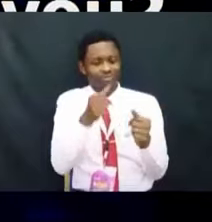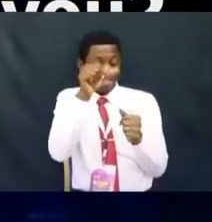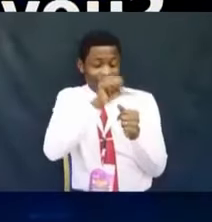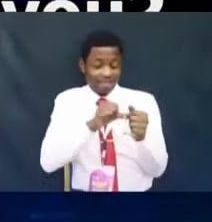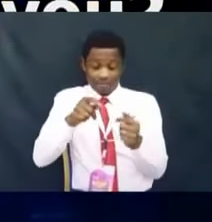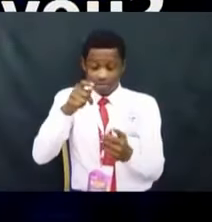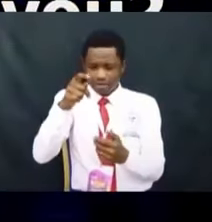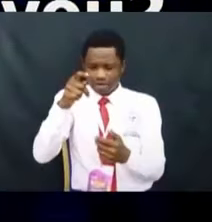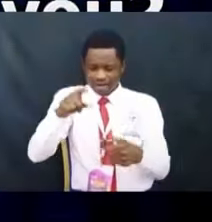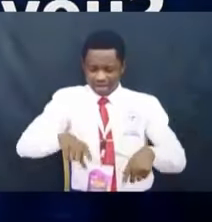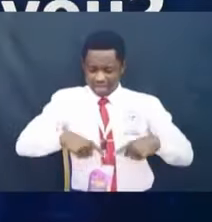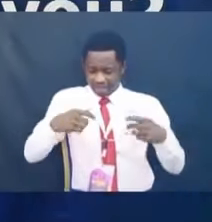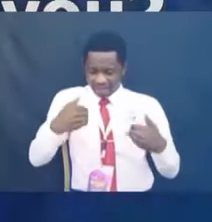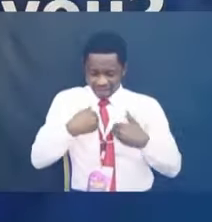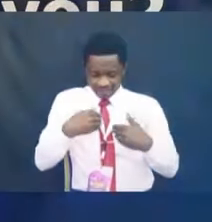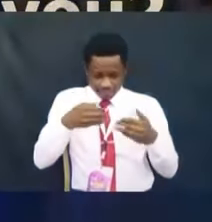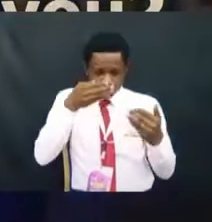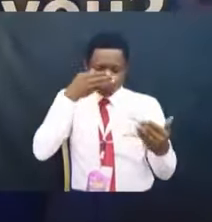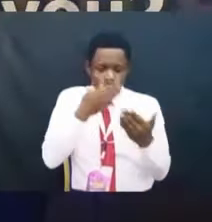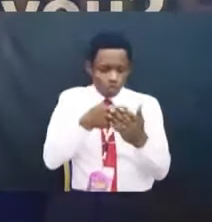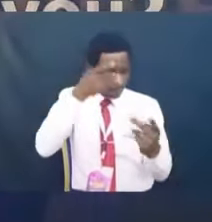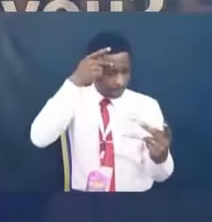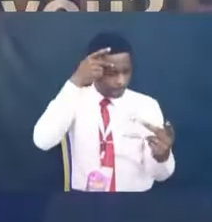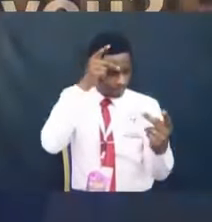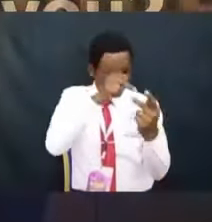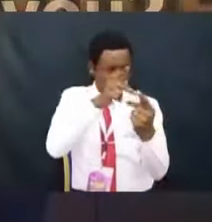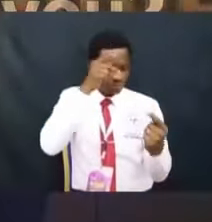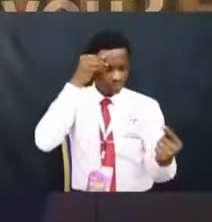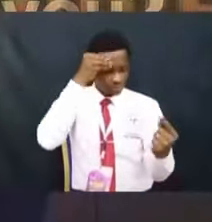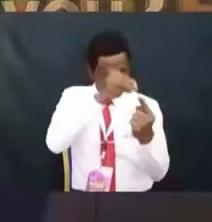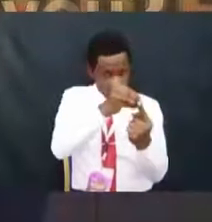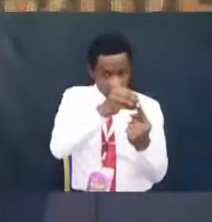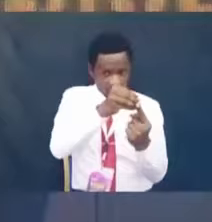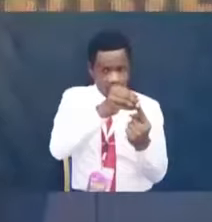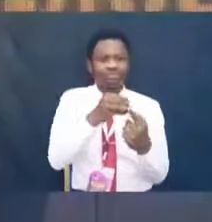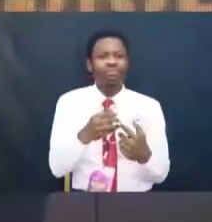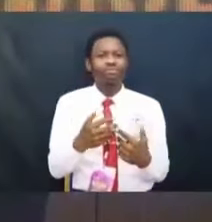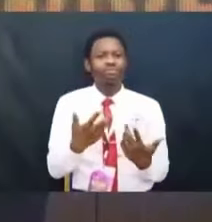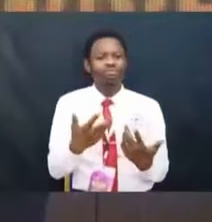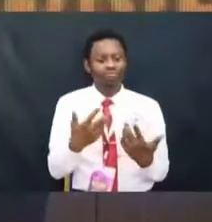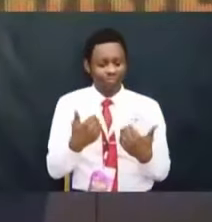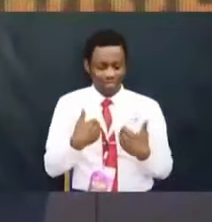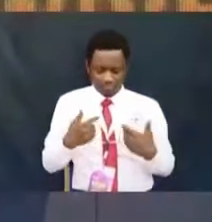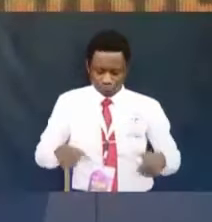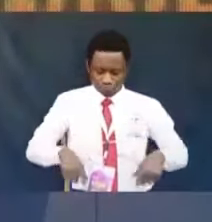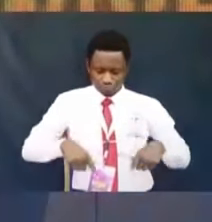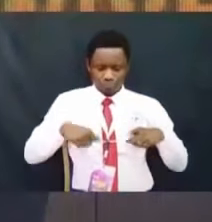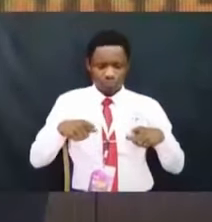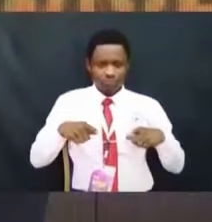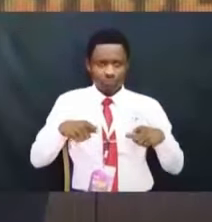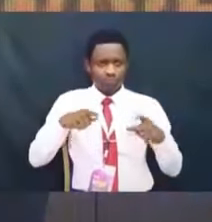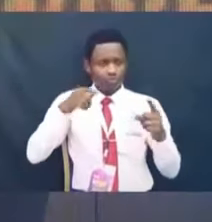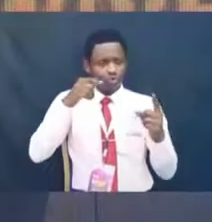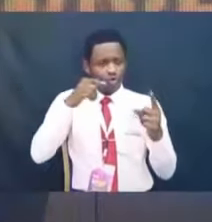purposeful life, every good life, and every purposeful life is led with the end in